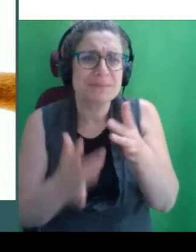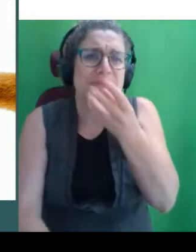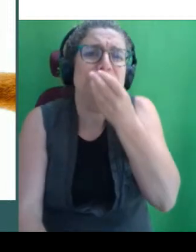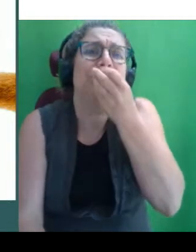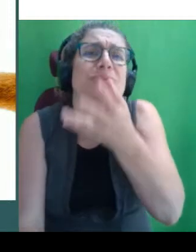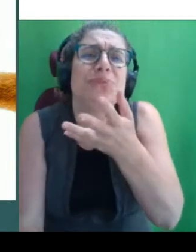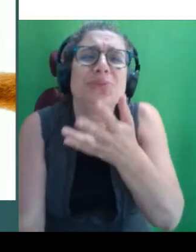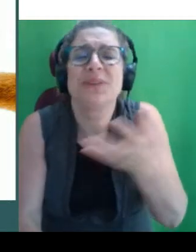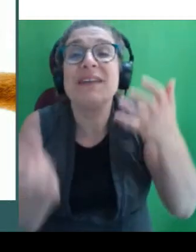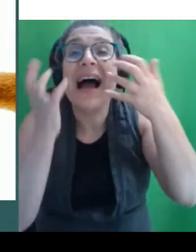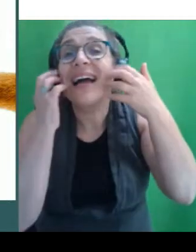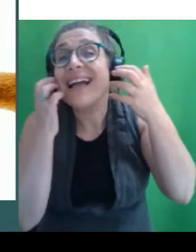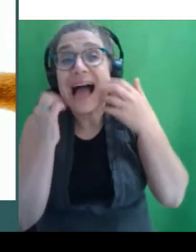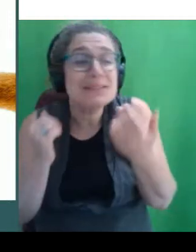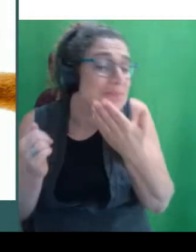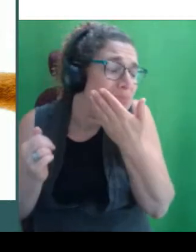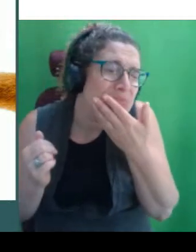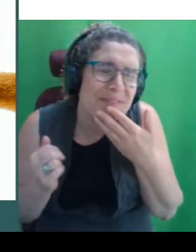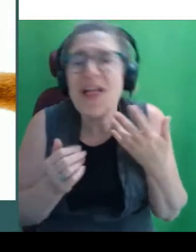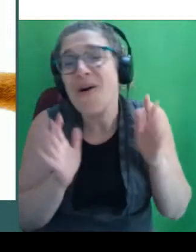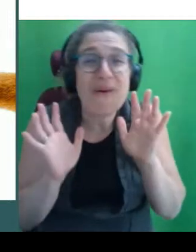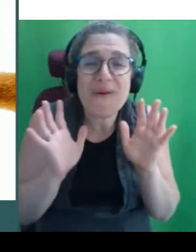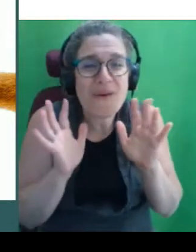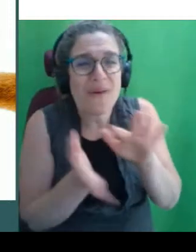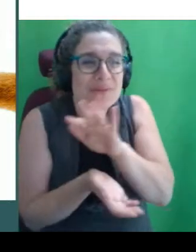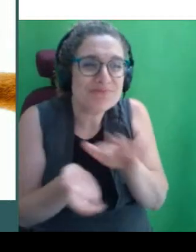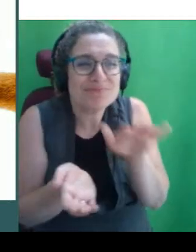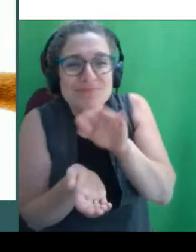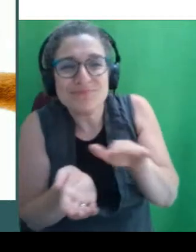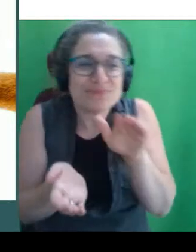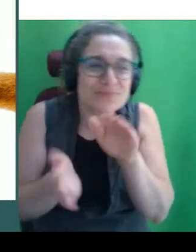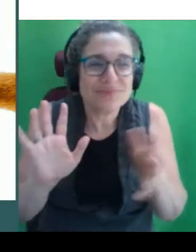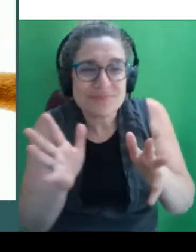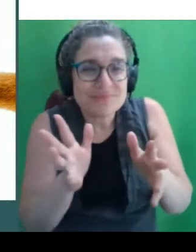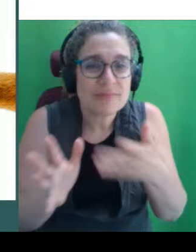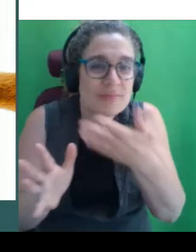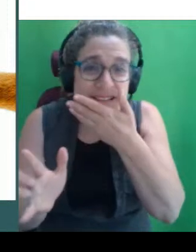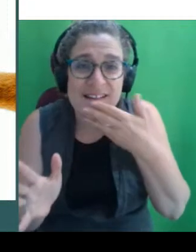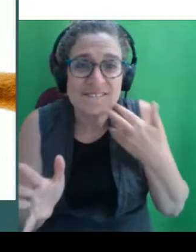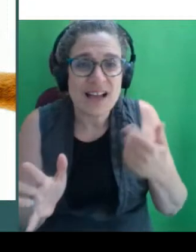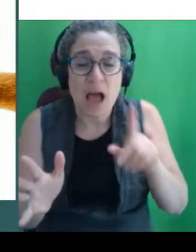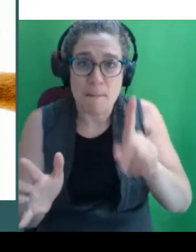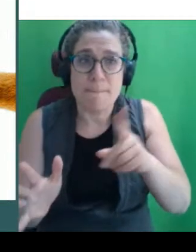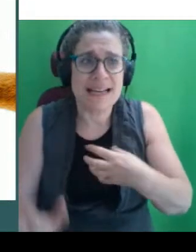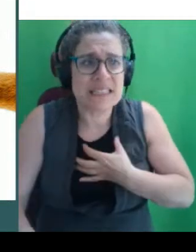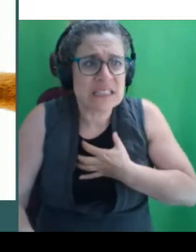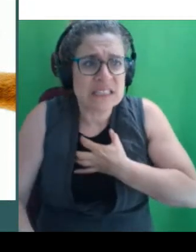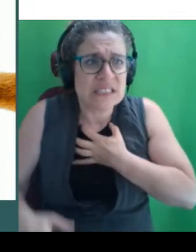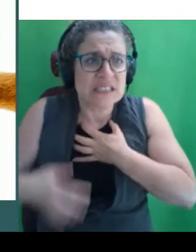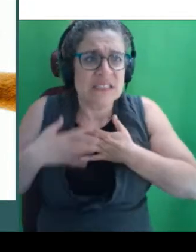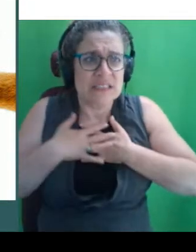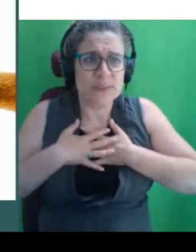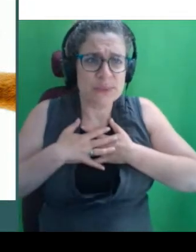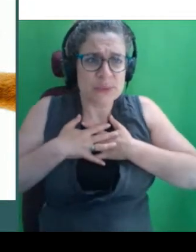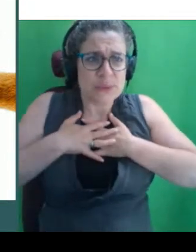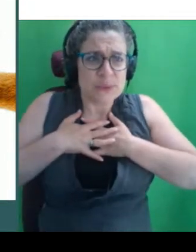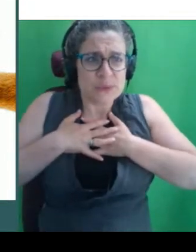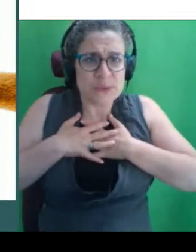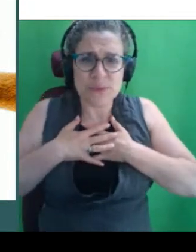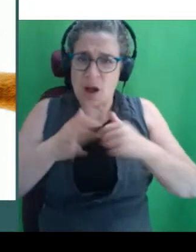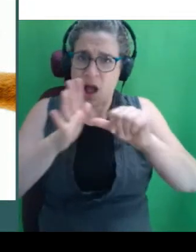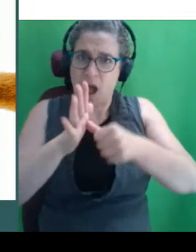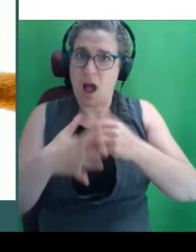cat, and the tightness they feel on the chest and difficulty breathing is so significant for